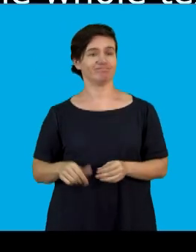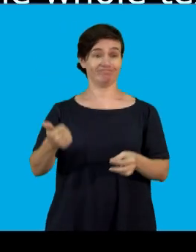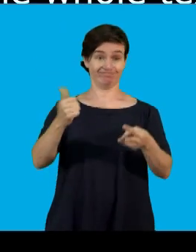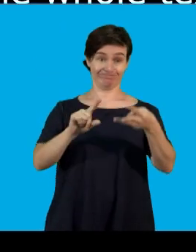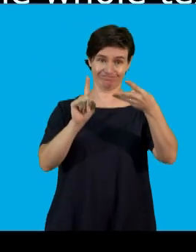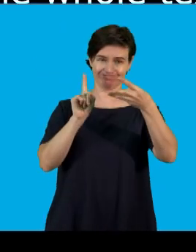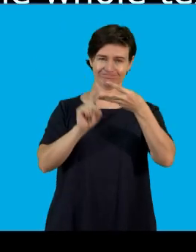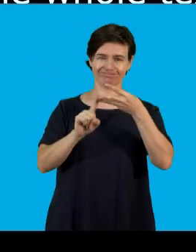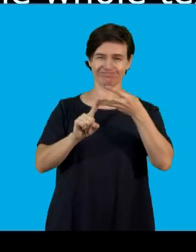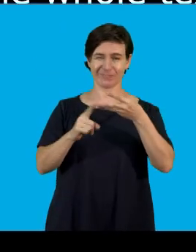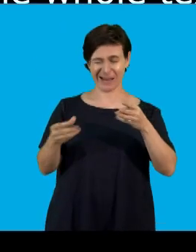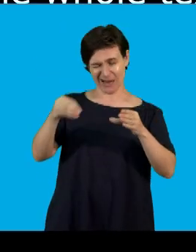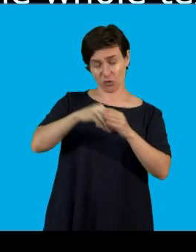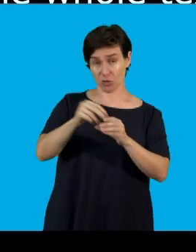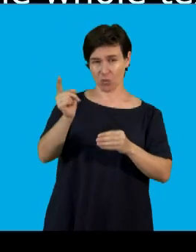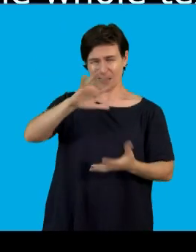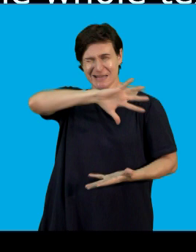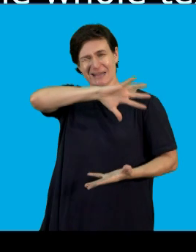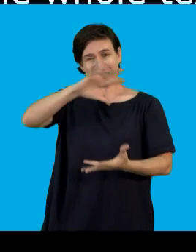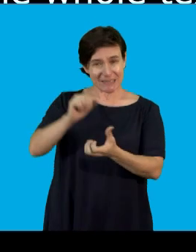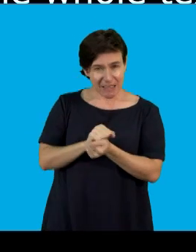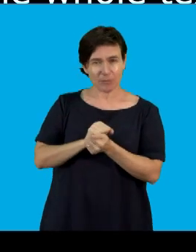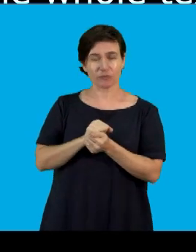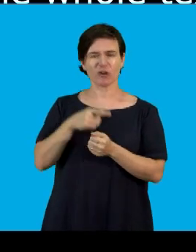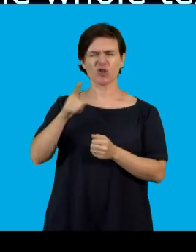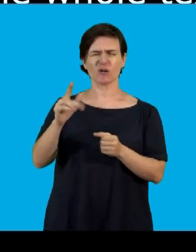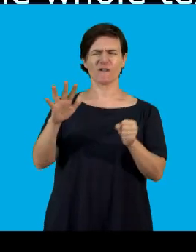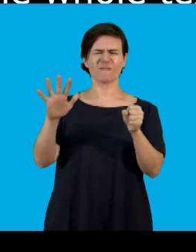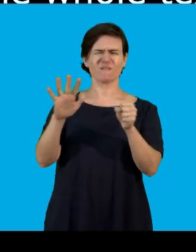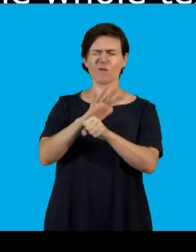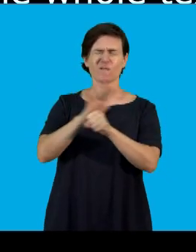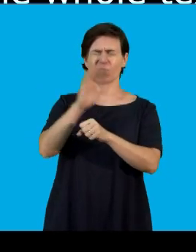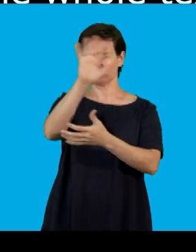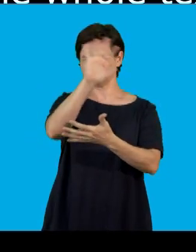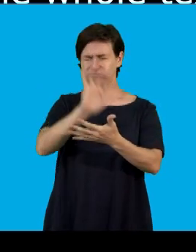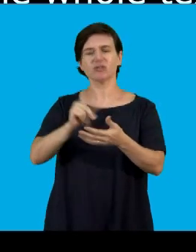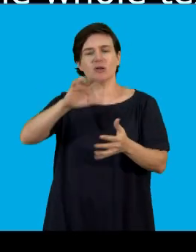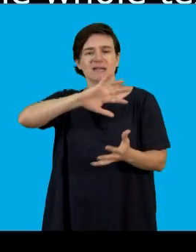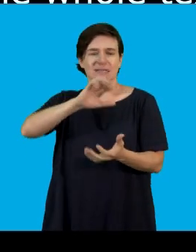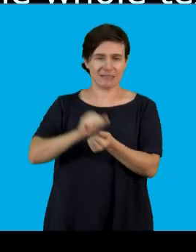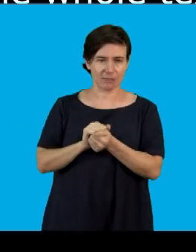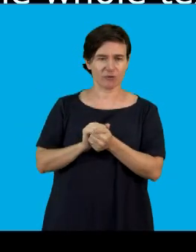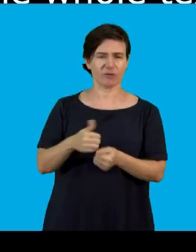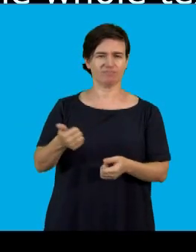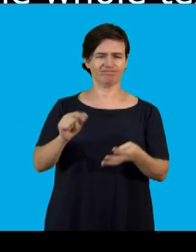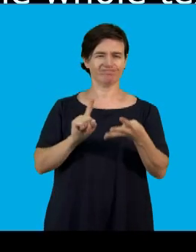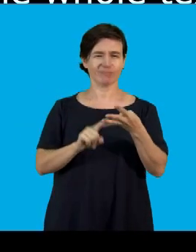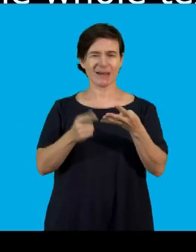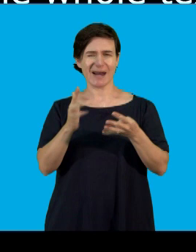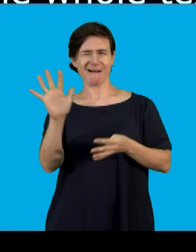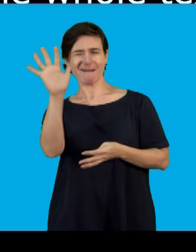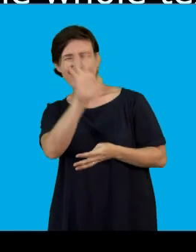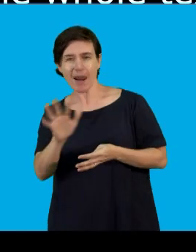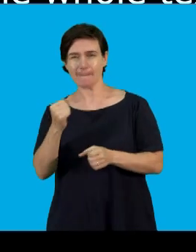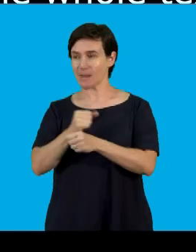we've contained summaries of what you want to convey, not the whole text. Be colorful and grab